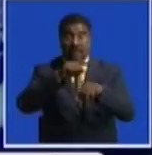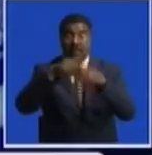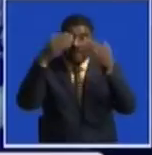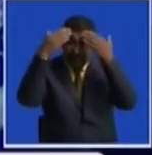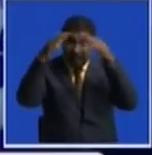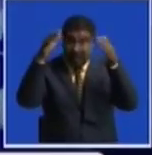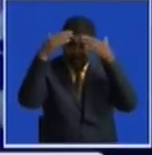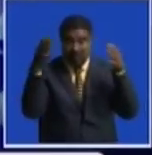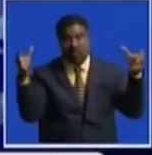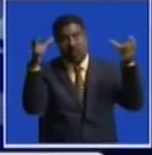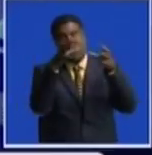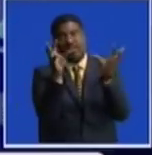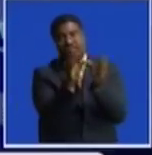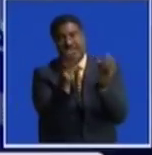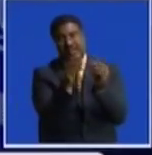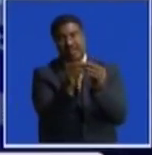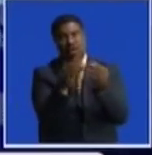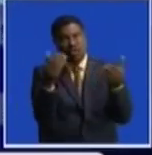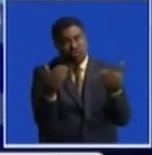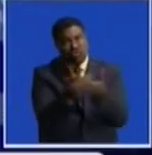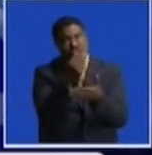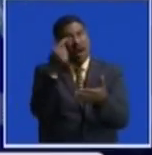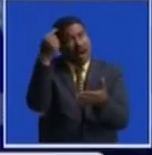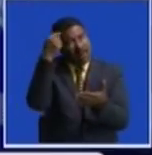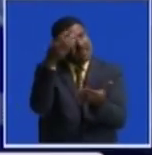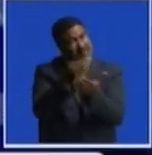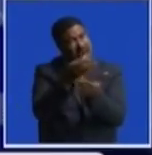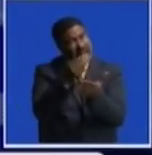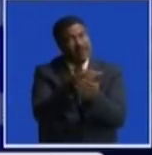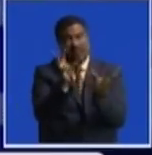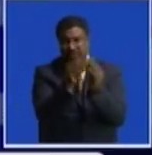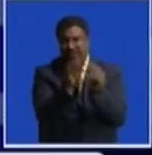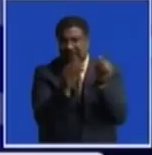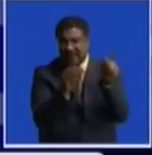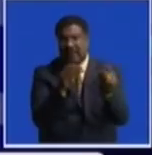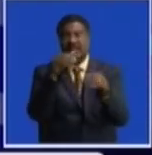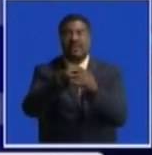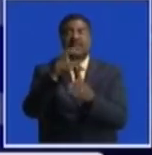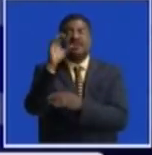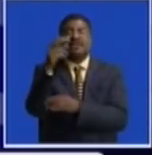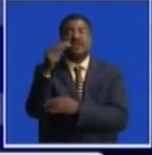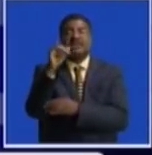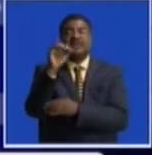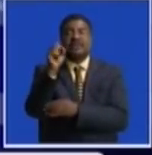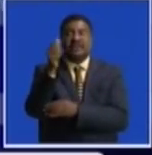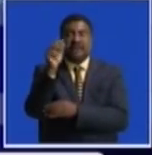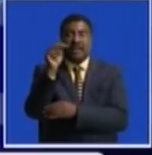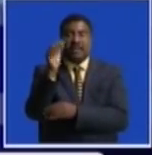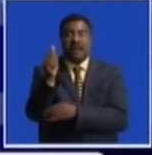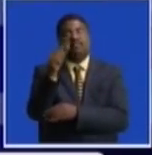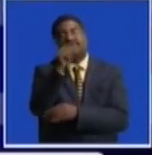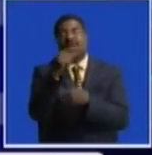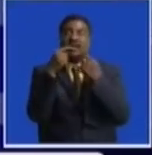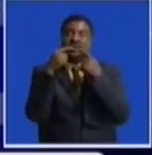sensitization seminar on the new public financial management in Chisamba. Meanwhile, Accountant General Dick Sichembe says the